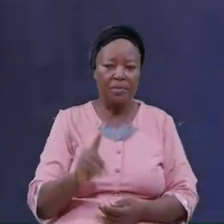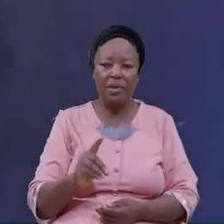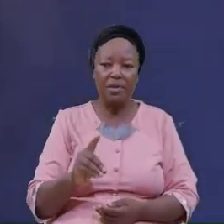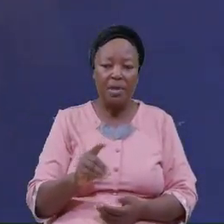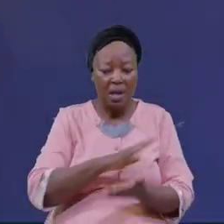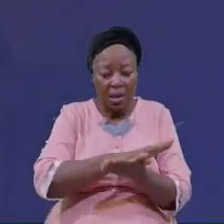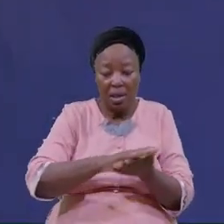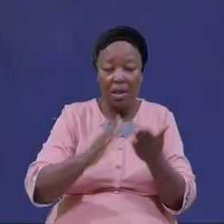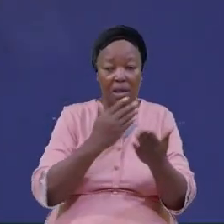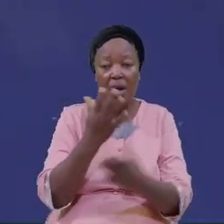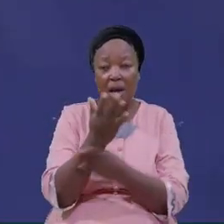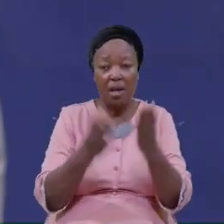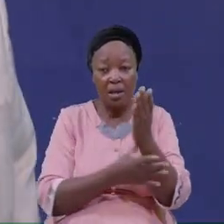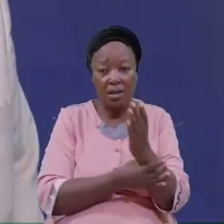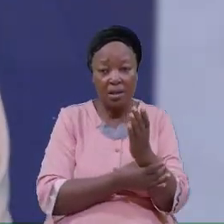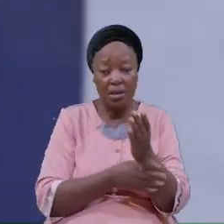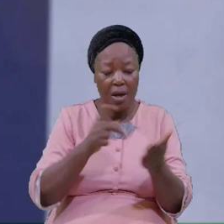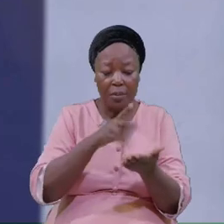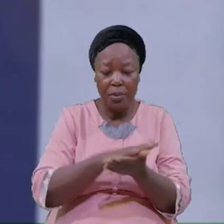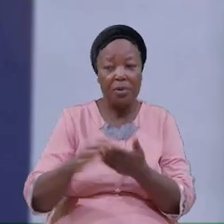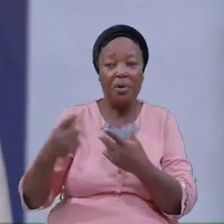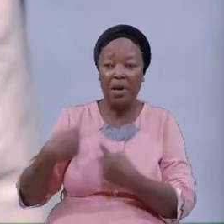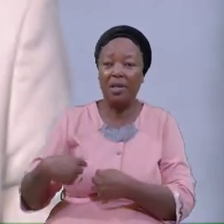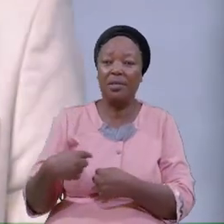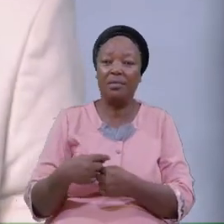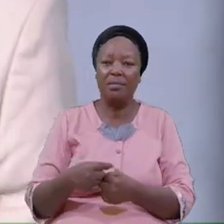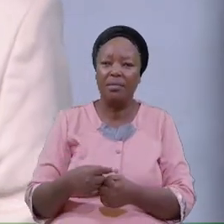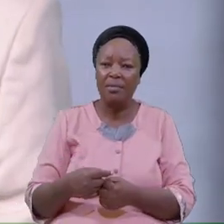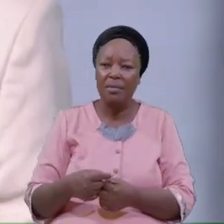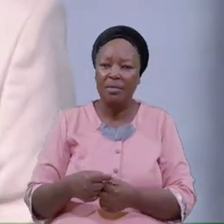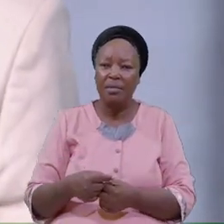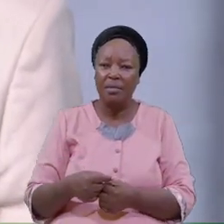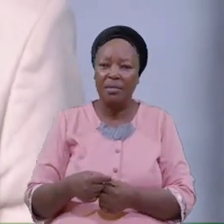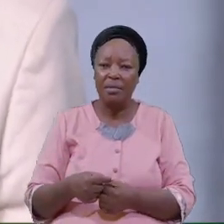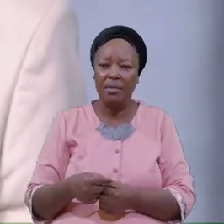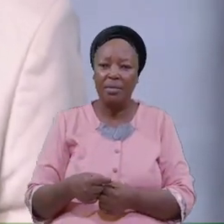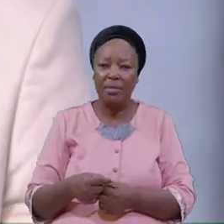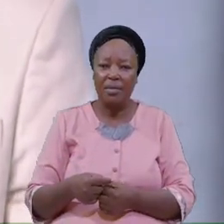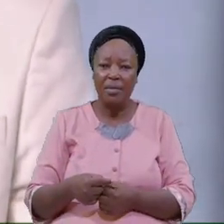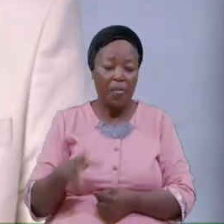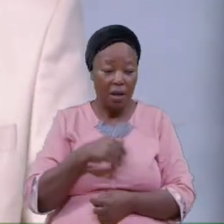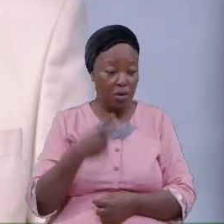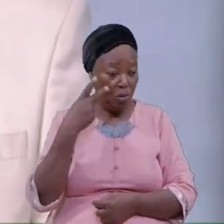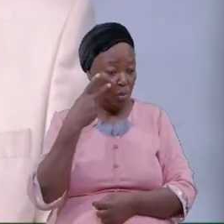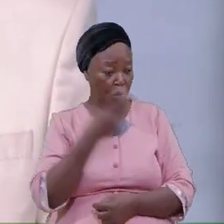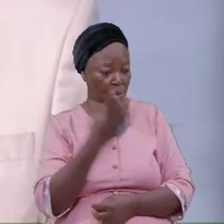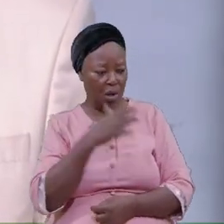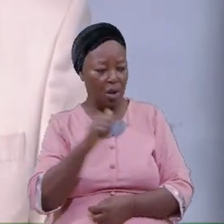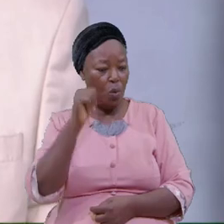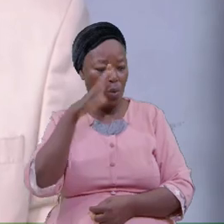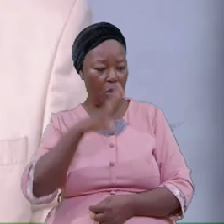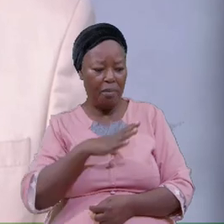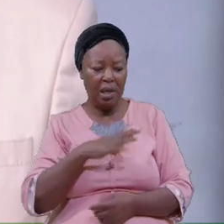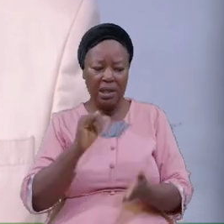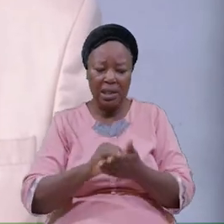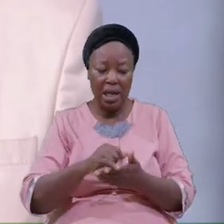mains innocentes. Pure heart. Et le cœur pur. He saw a woman which he shouldn't have seen. Il a vu